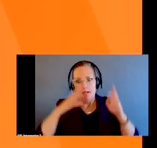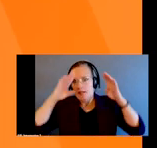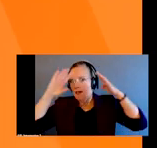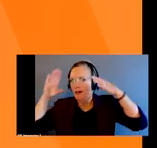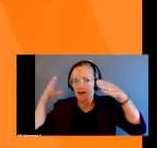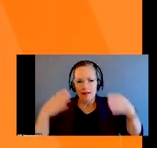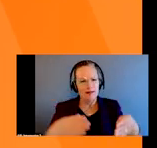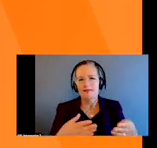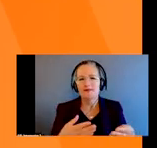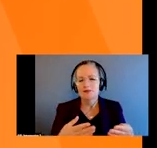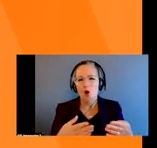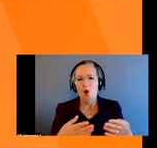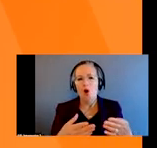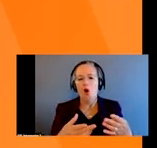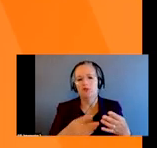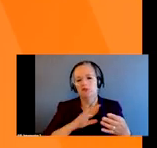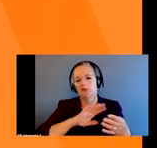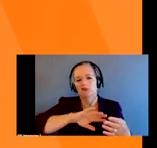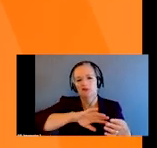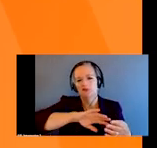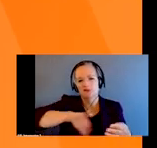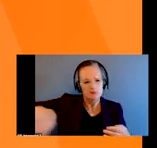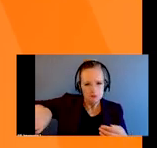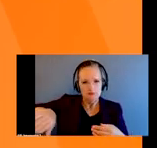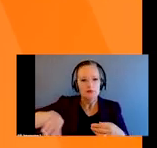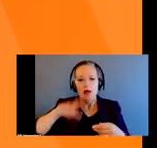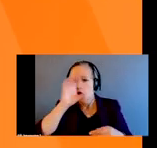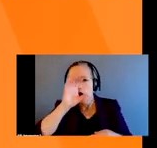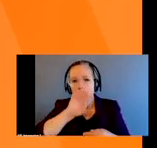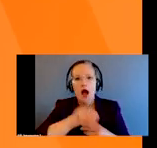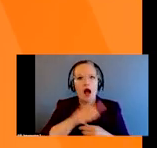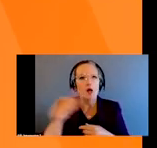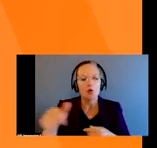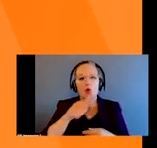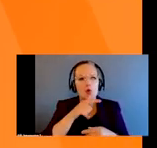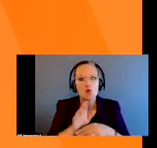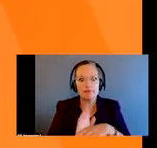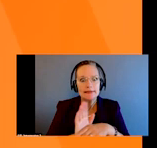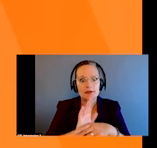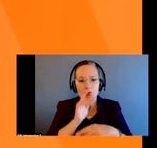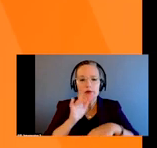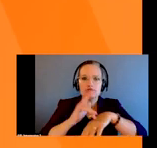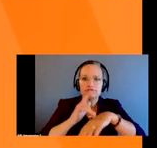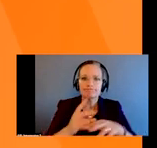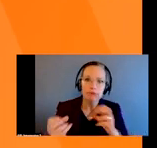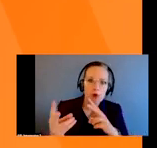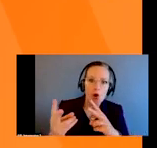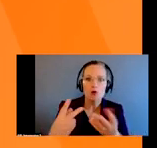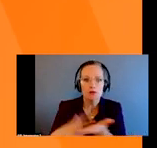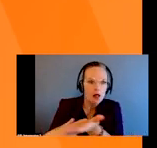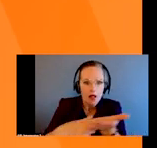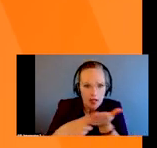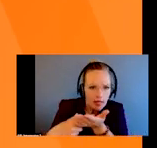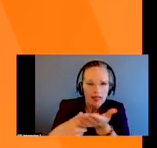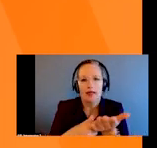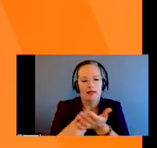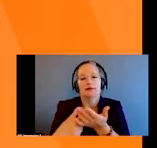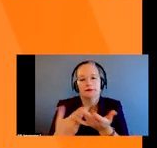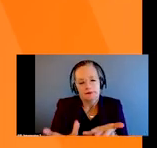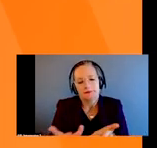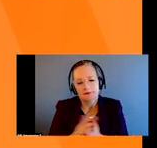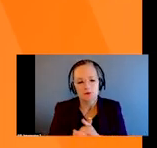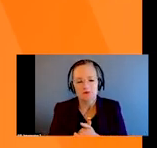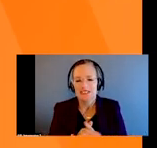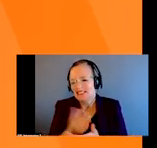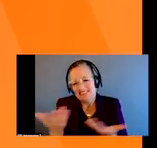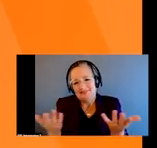66,000 people that could potentially be our audience. A lot of them aren't active on LinkedIn, so they've kind of removed themselves from that pool. So